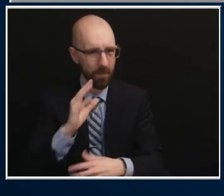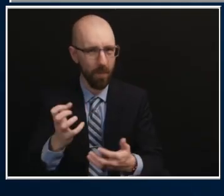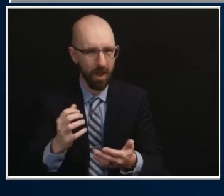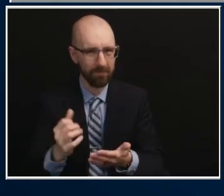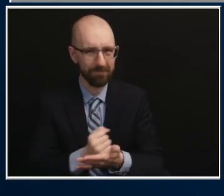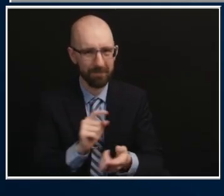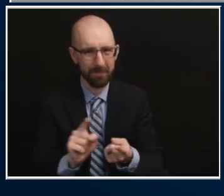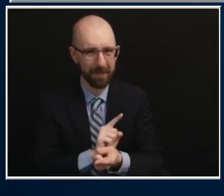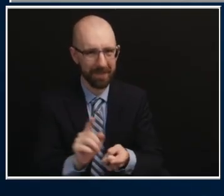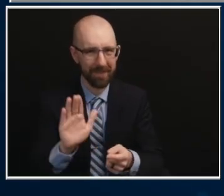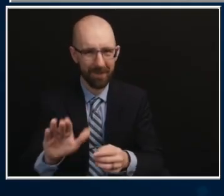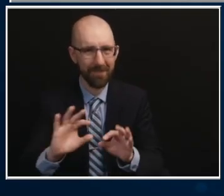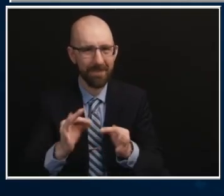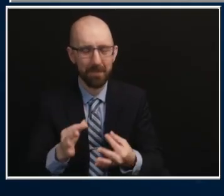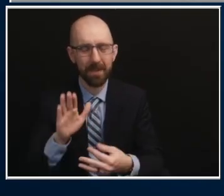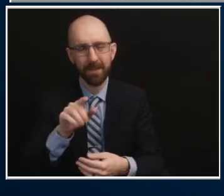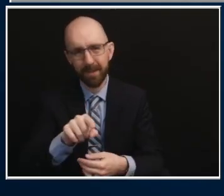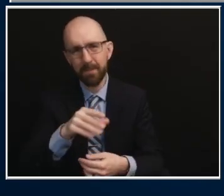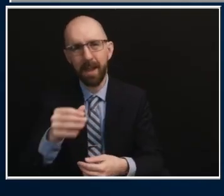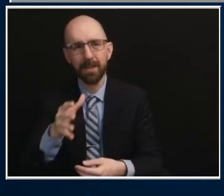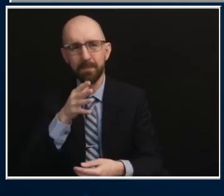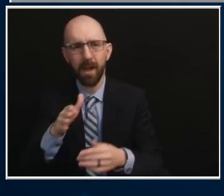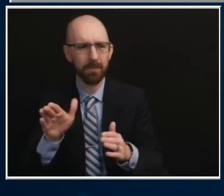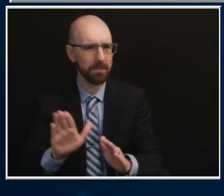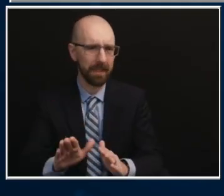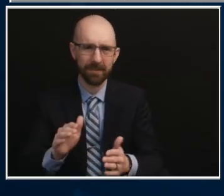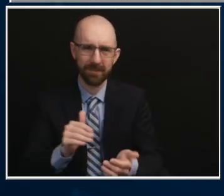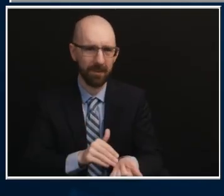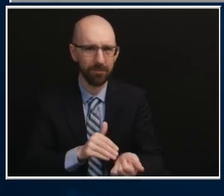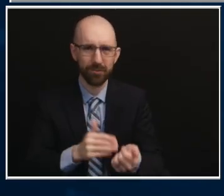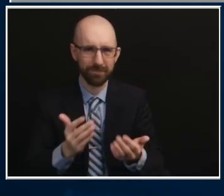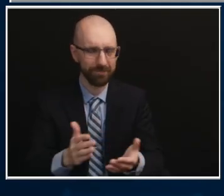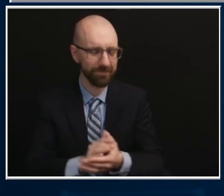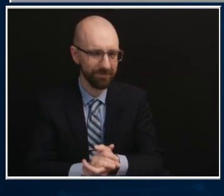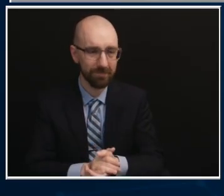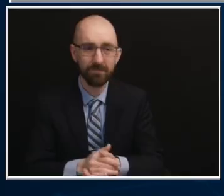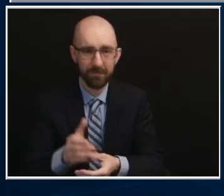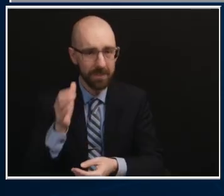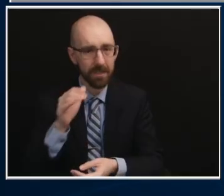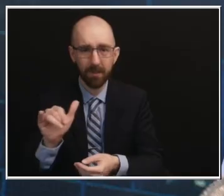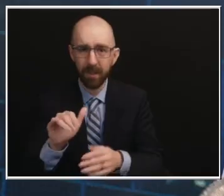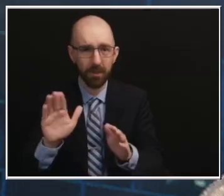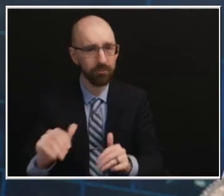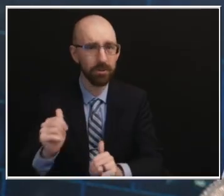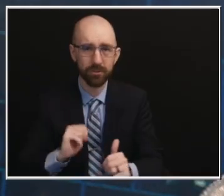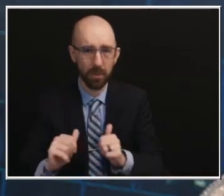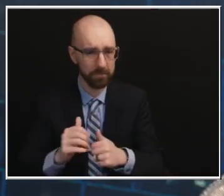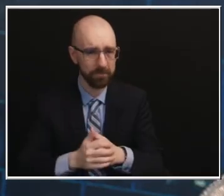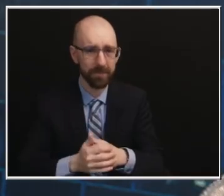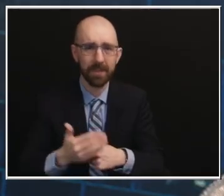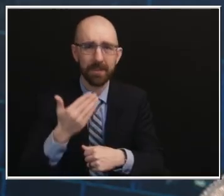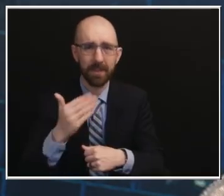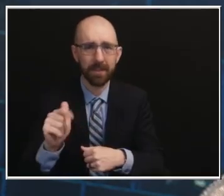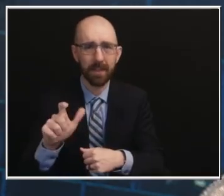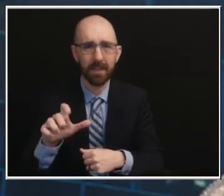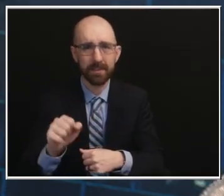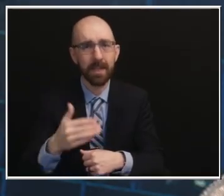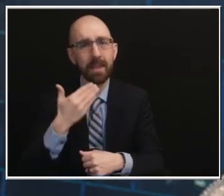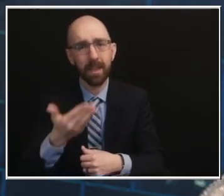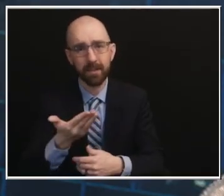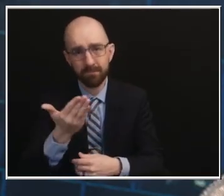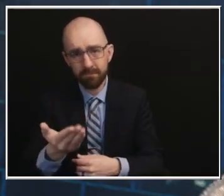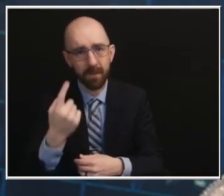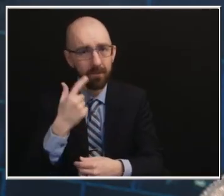family. He and his mom are pretty amazing, Dr. Coomer. Yeah, it sounds like a great show. Yeah. Thanks, Alexis. And thanks again to all of our guests and to